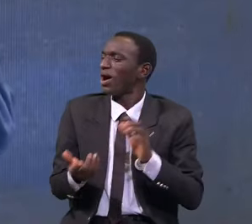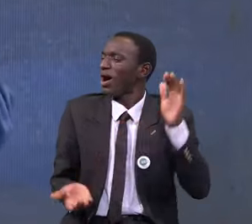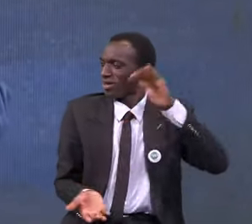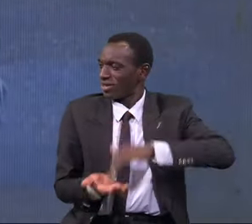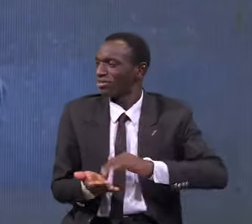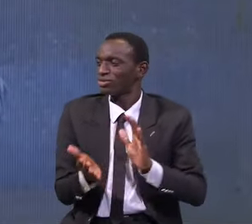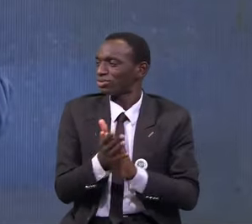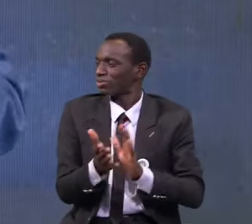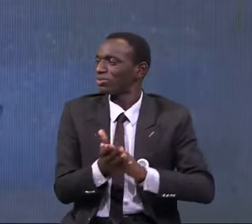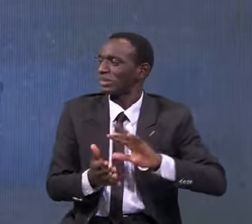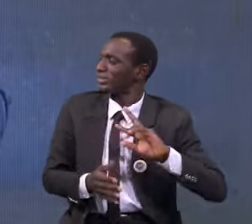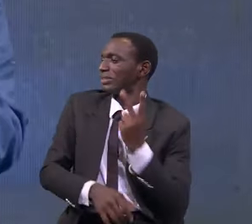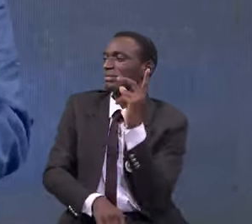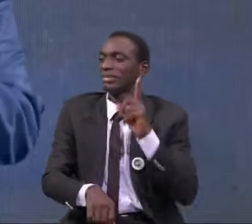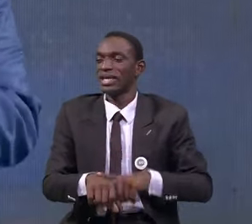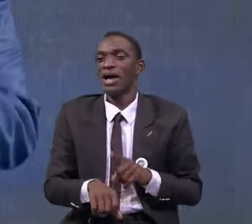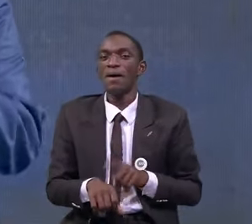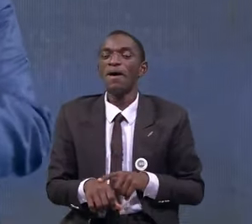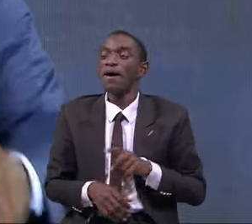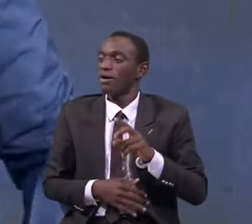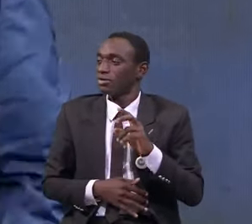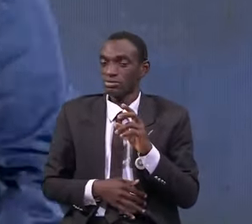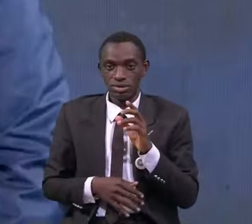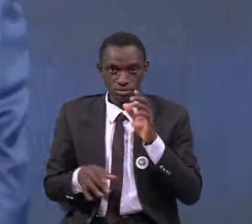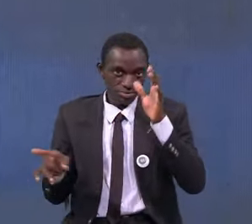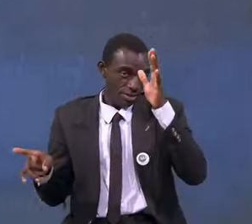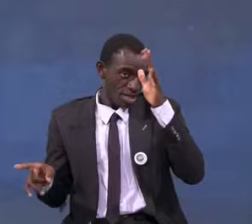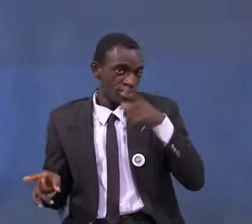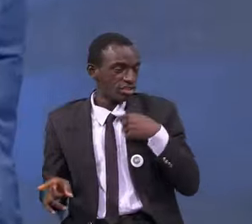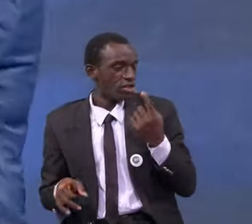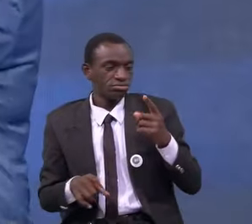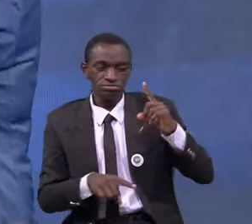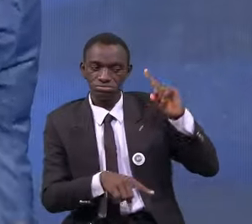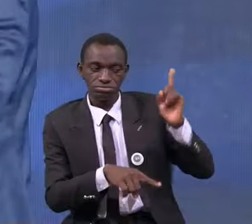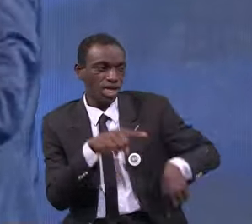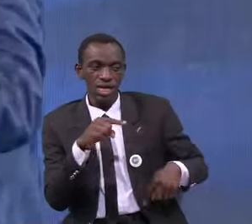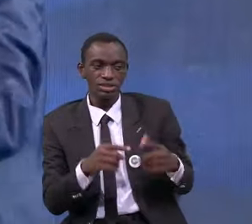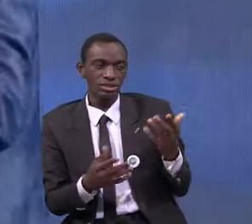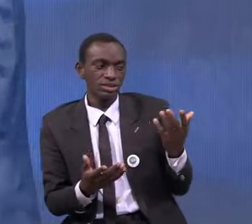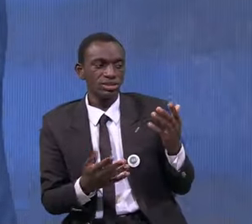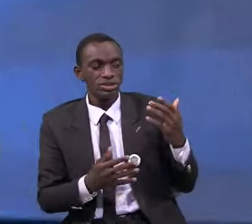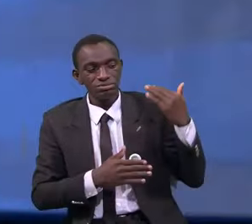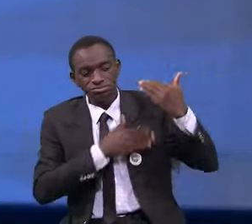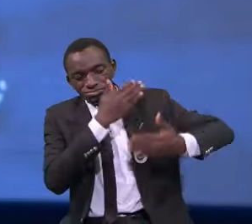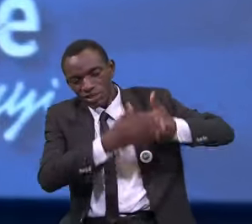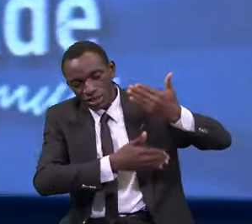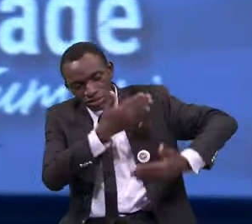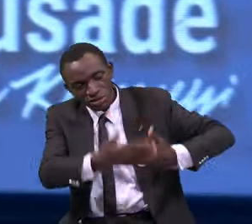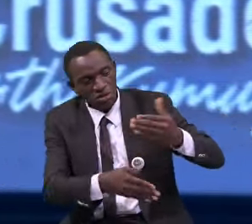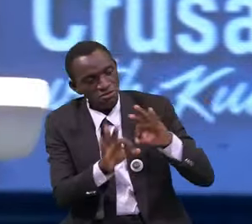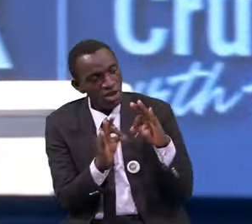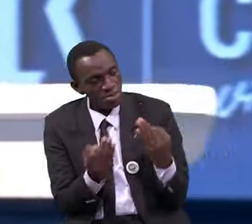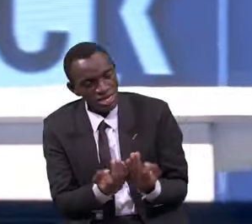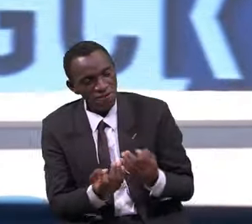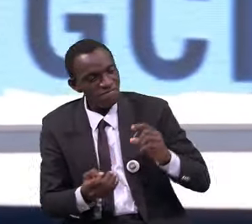higher. Papa said, you cannot. generations in our family, fourth,